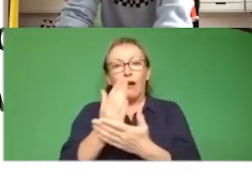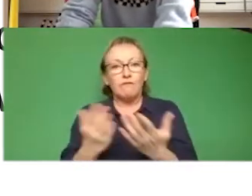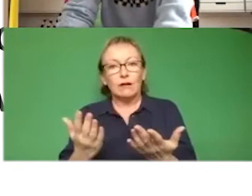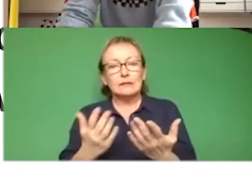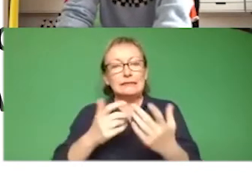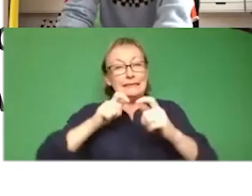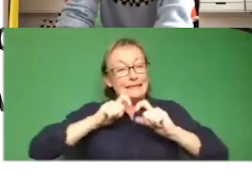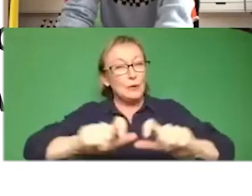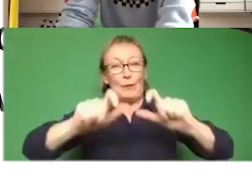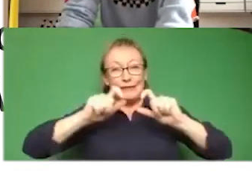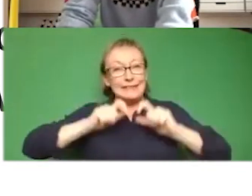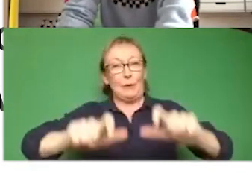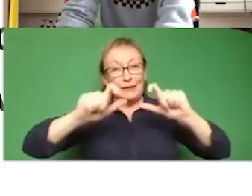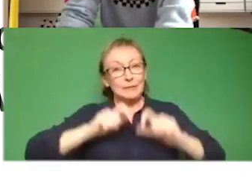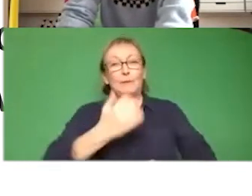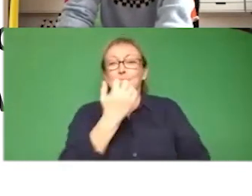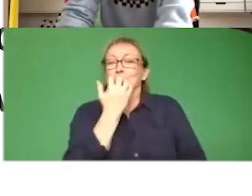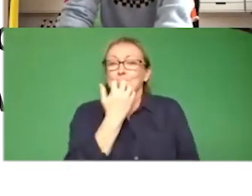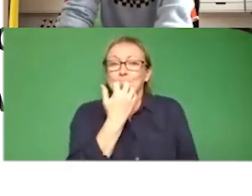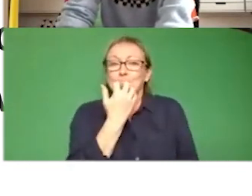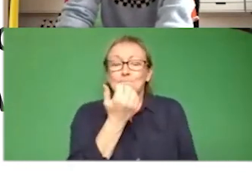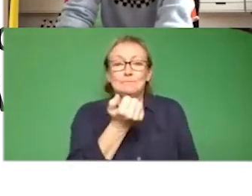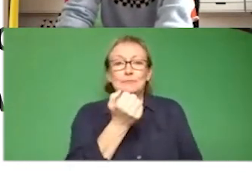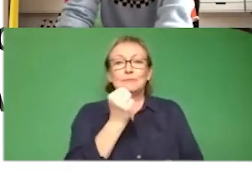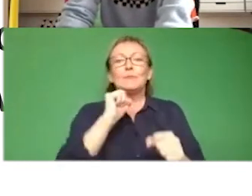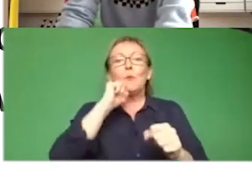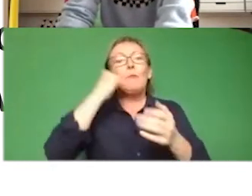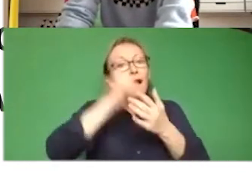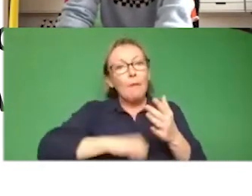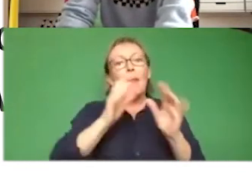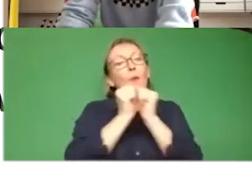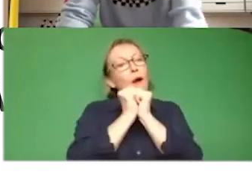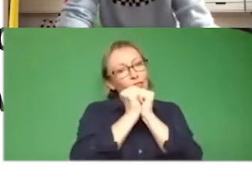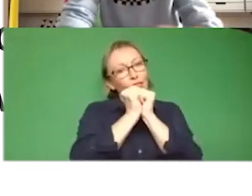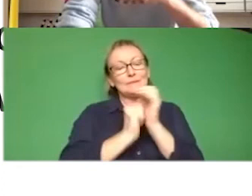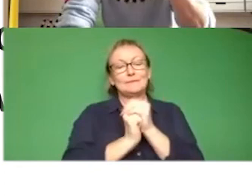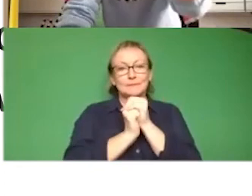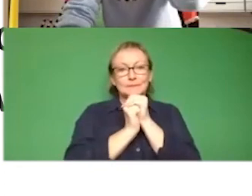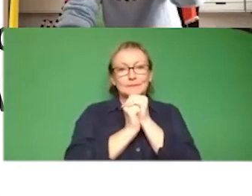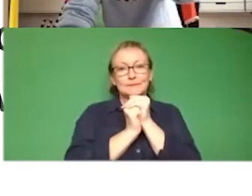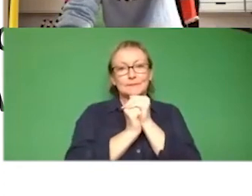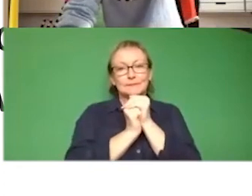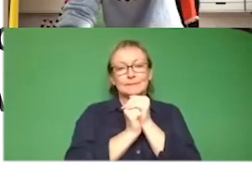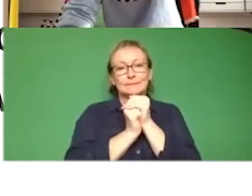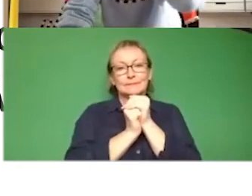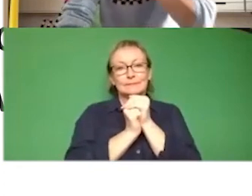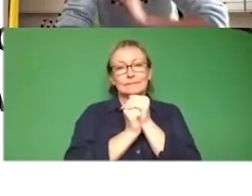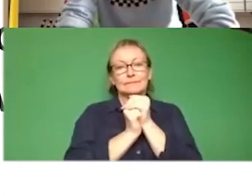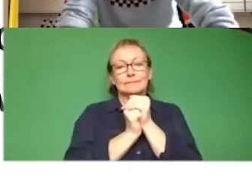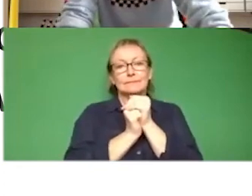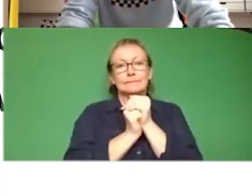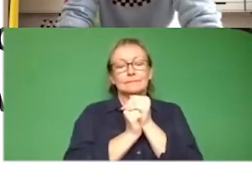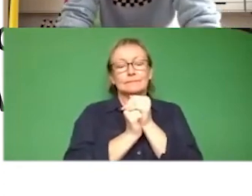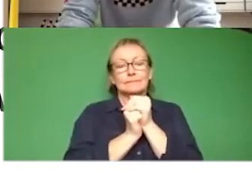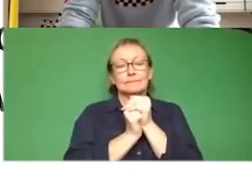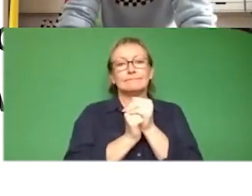keep going, persevere with everything, you know. It's hard, but it's worth it. Yeah, that's awesome. Yeah, it's a great